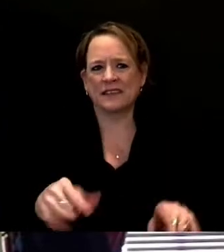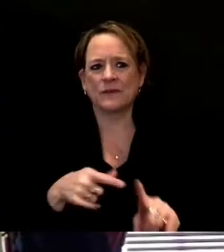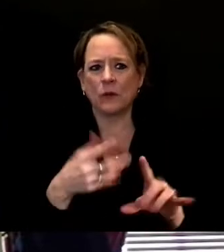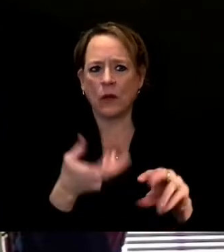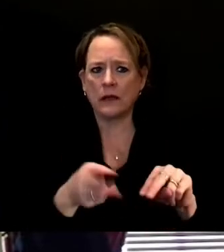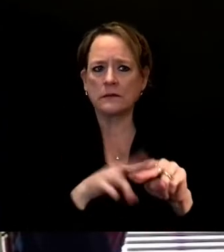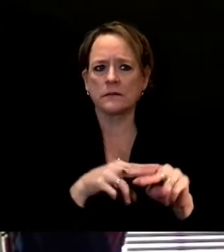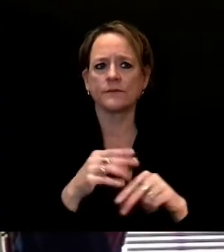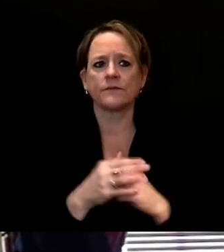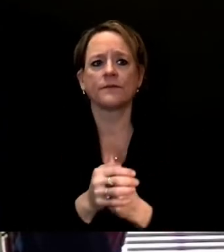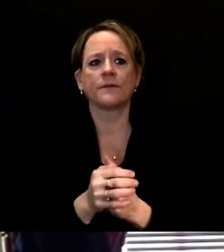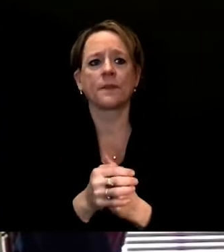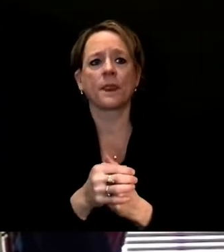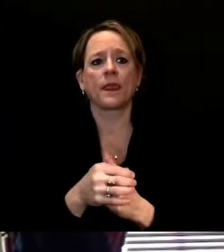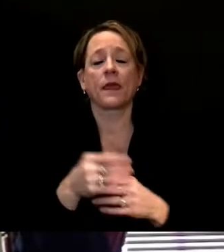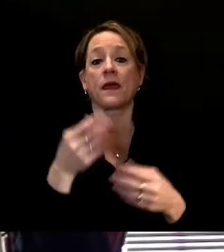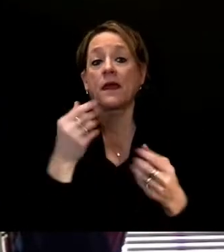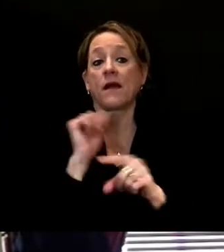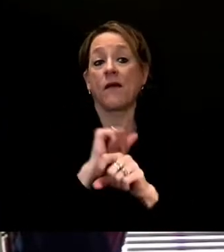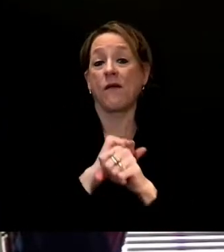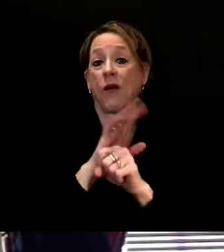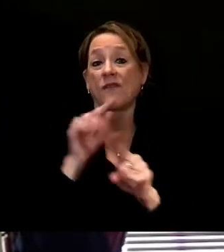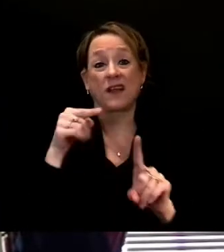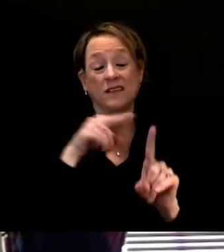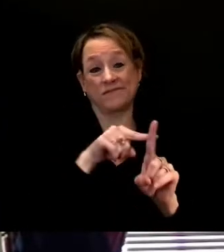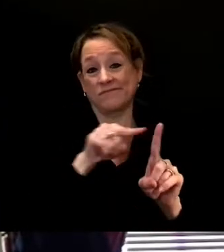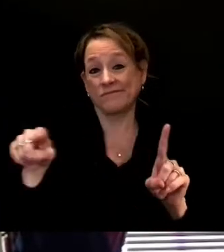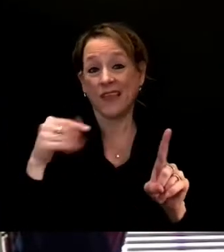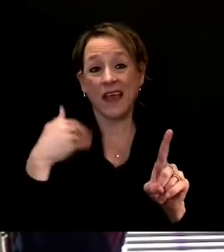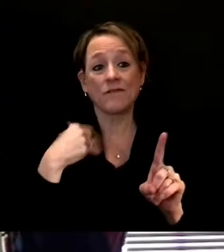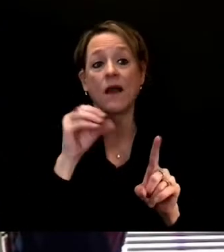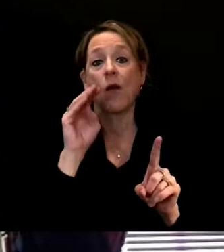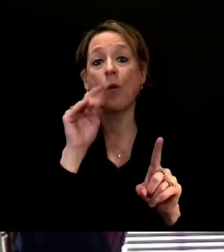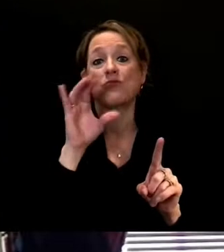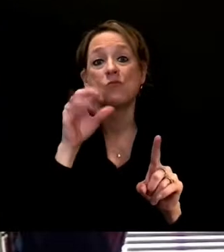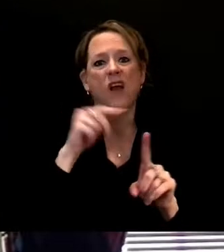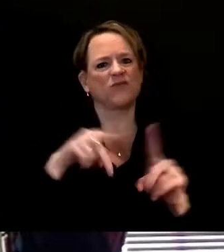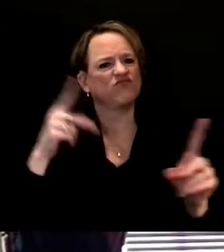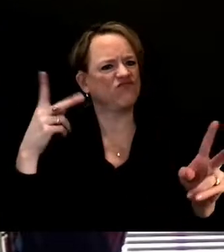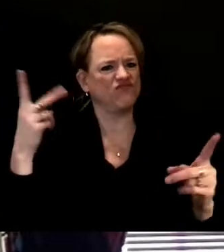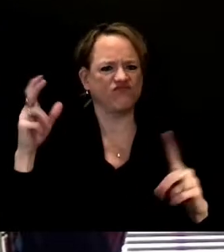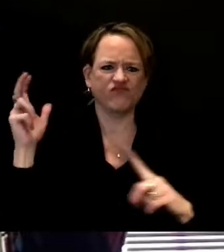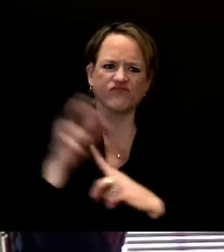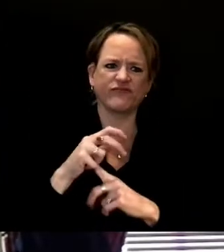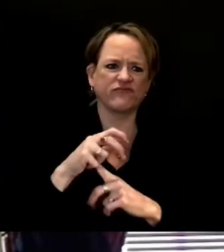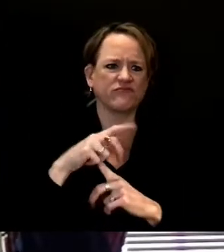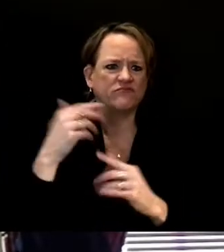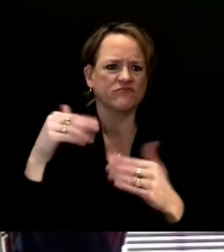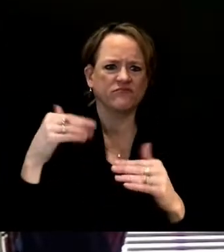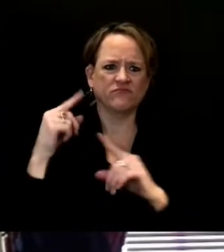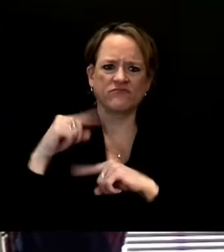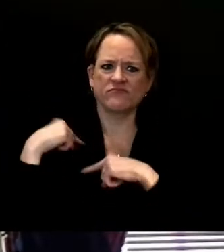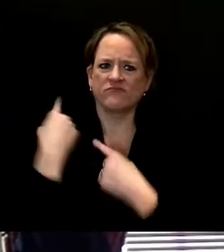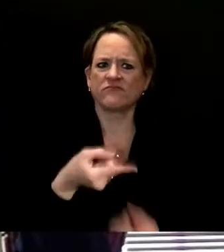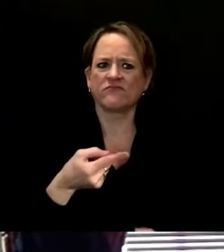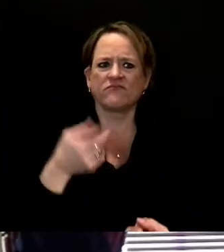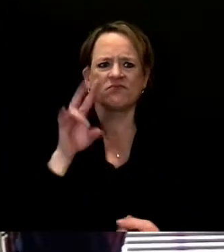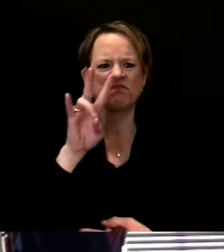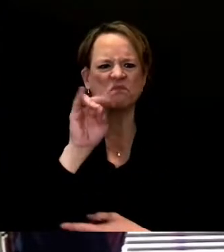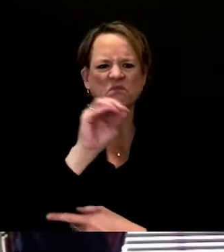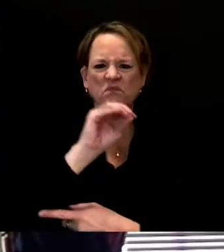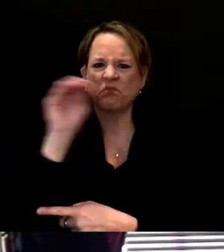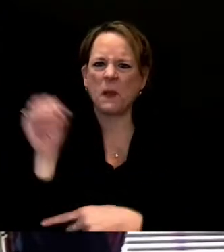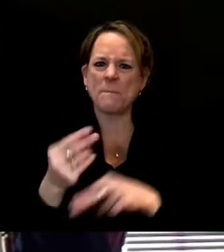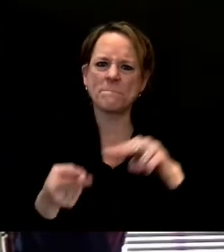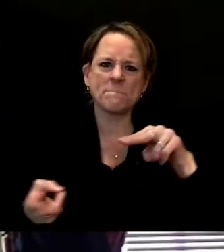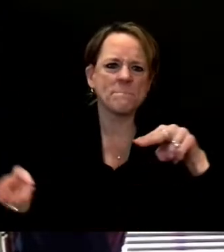The 7-day average of new confirmed cases has increased 70% in the past 2 weeks, with kids under 18 representing the highest number